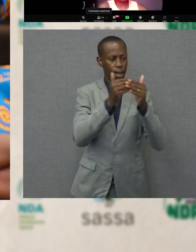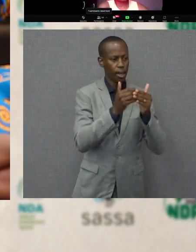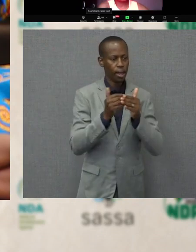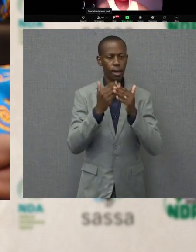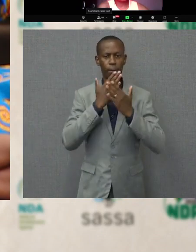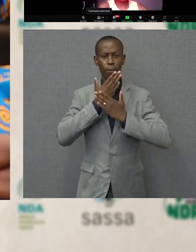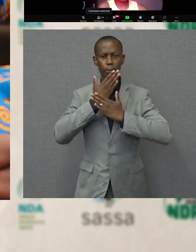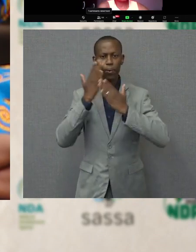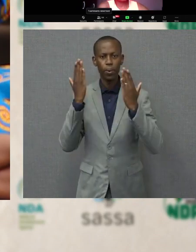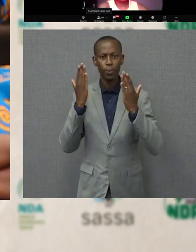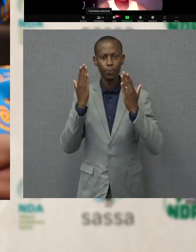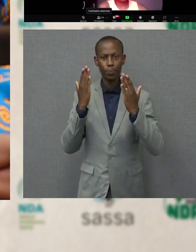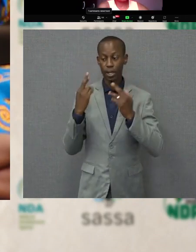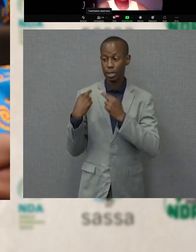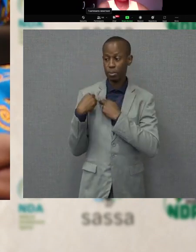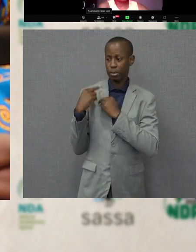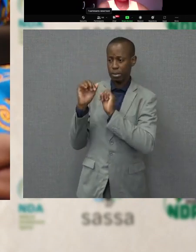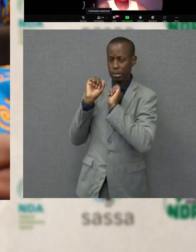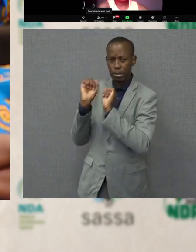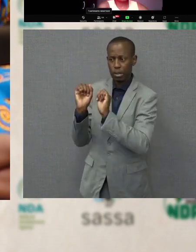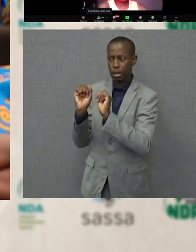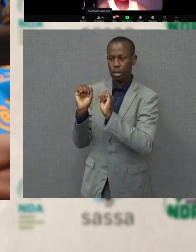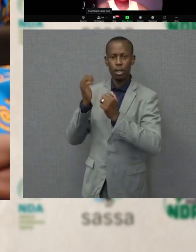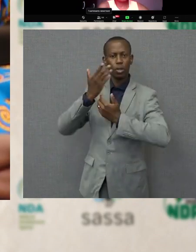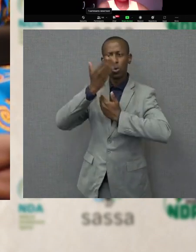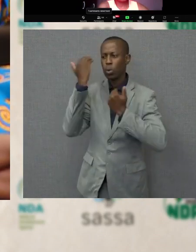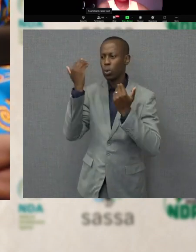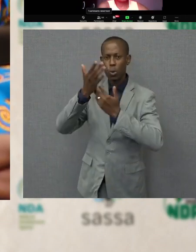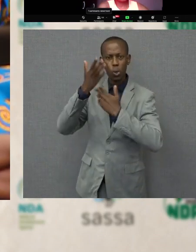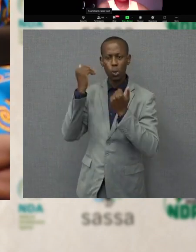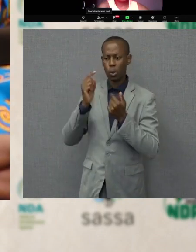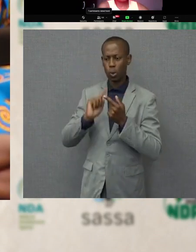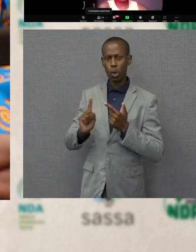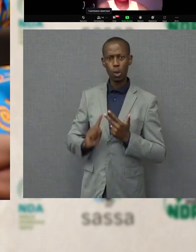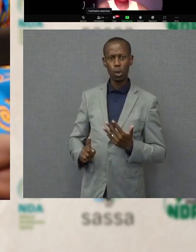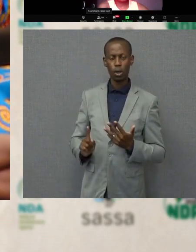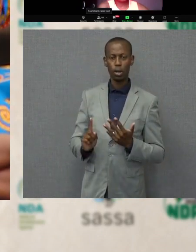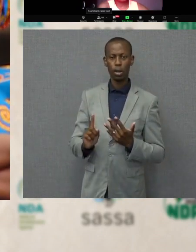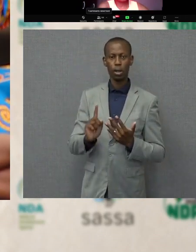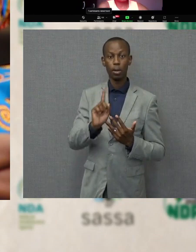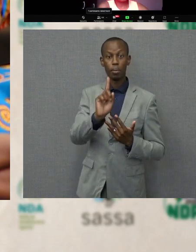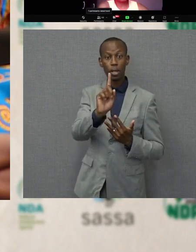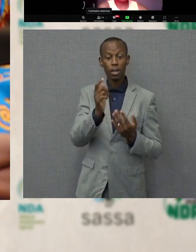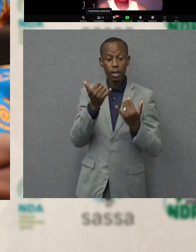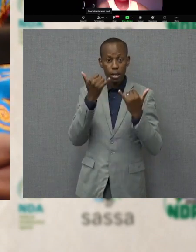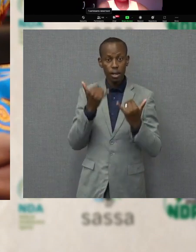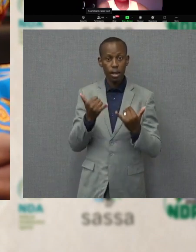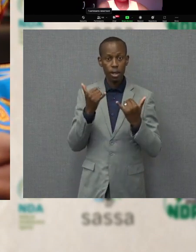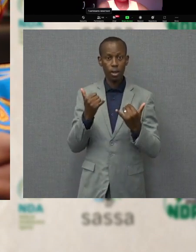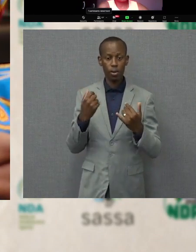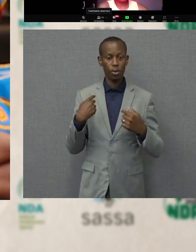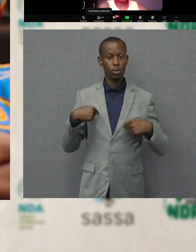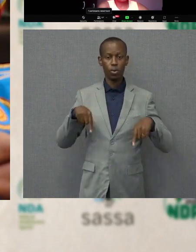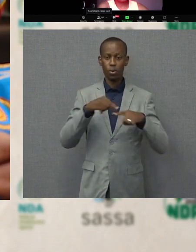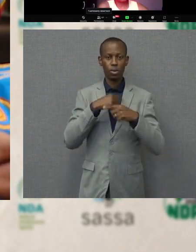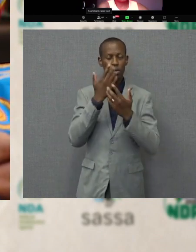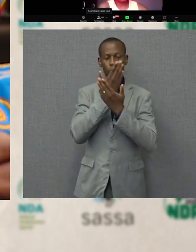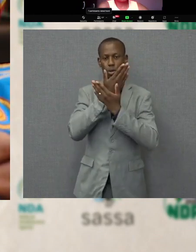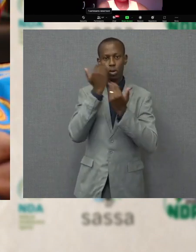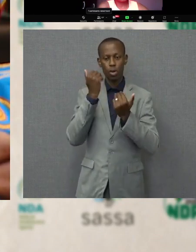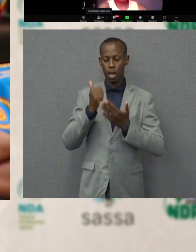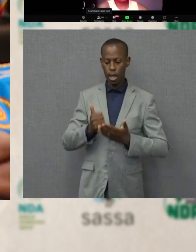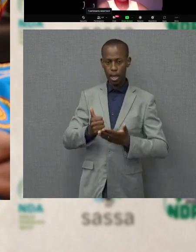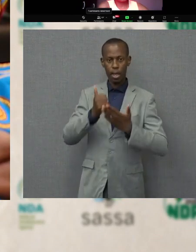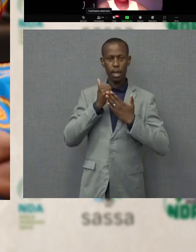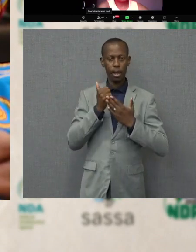their responsibilities. So for now, we don't know who is going to help us because we're in a